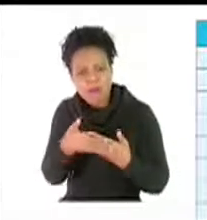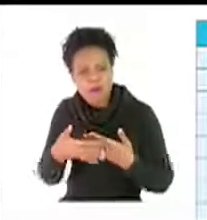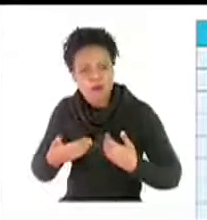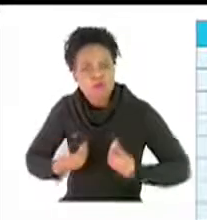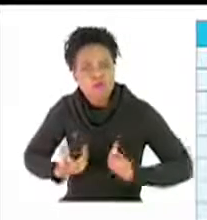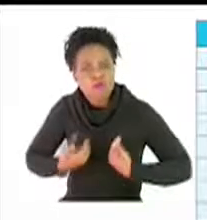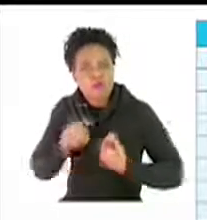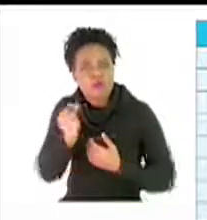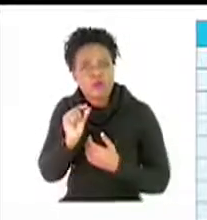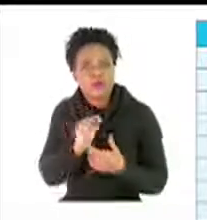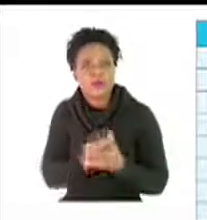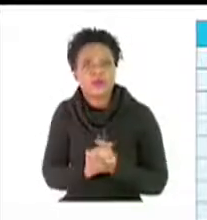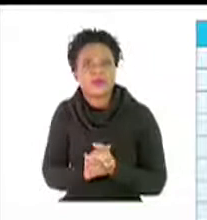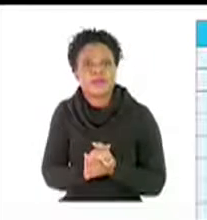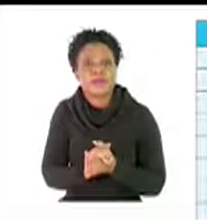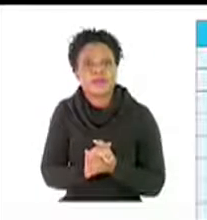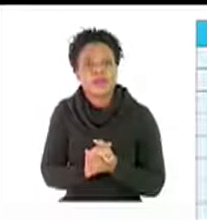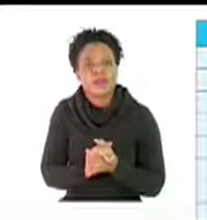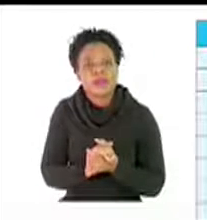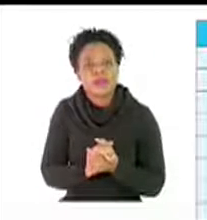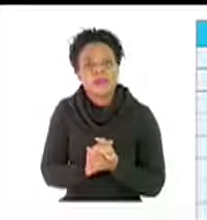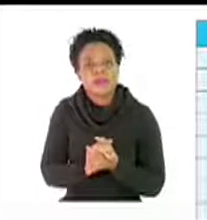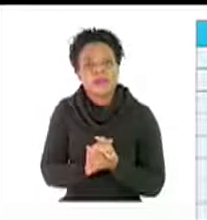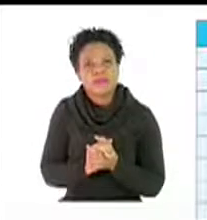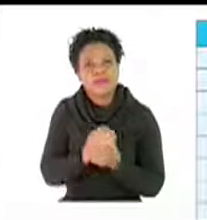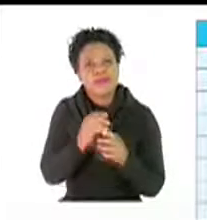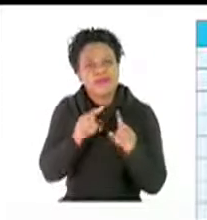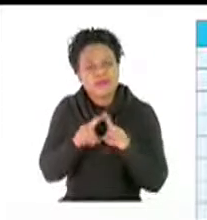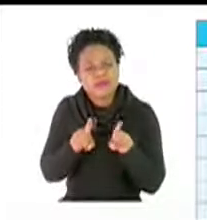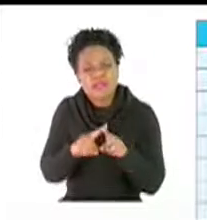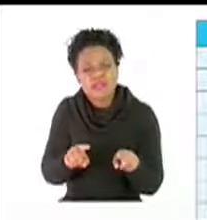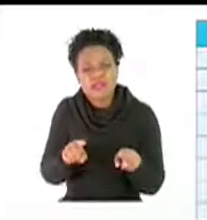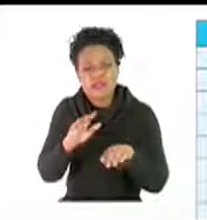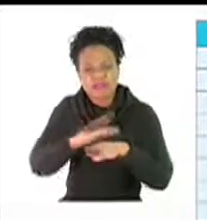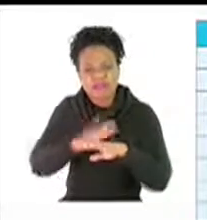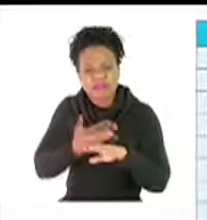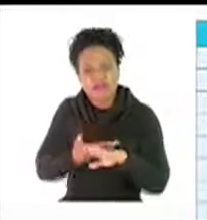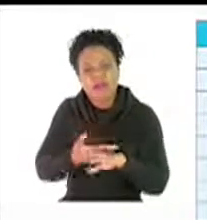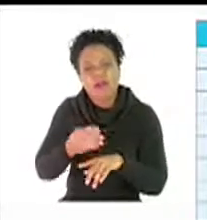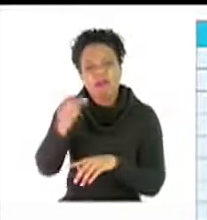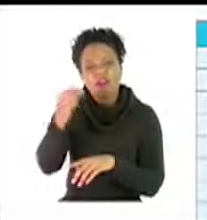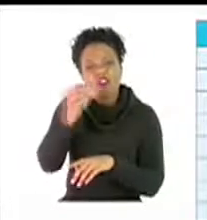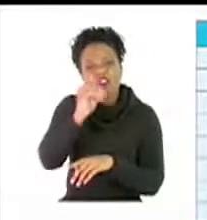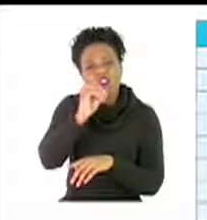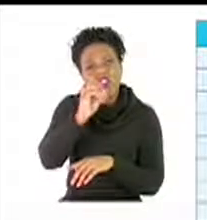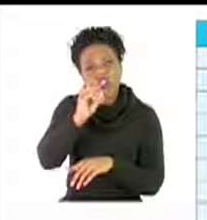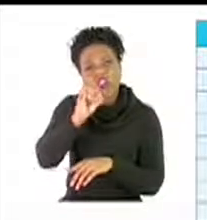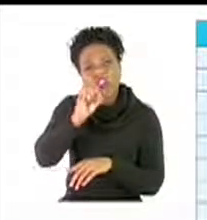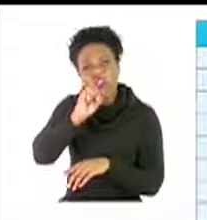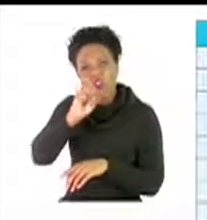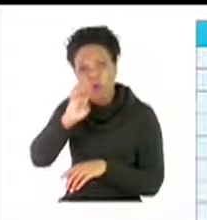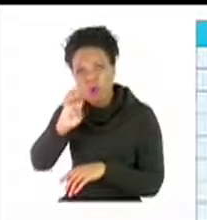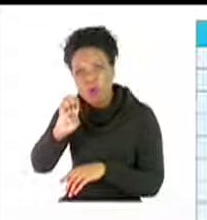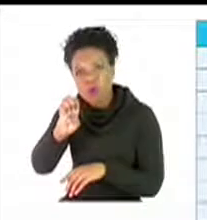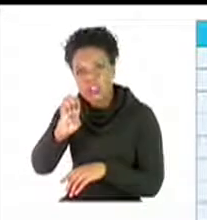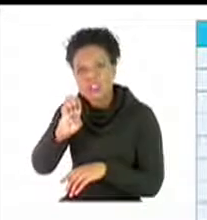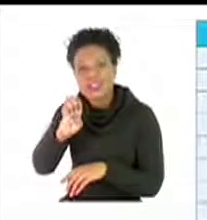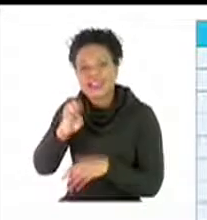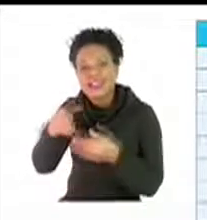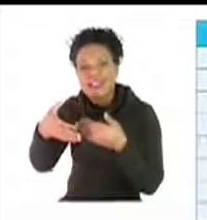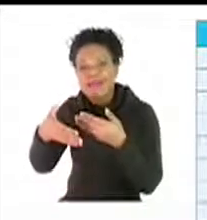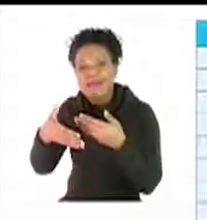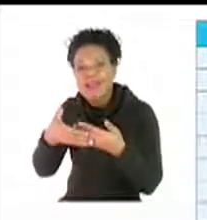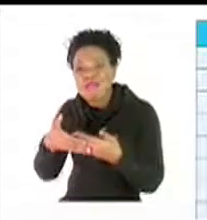goose, gooseling, and then we also have the last ones, which is goat, kid,